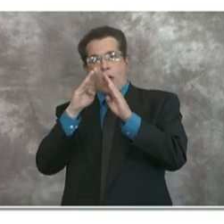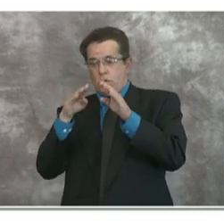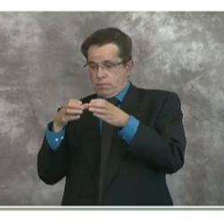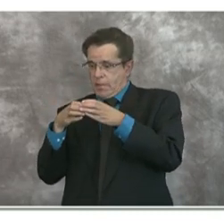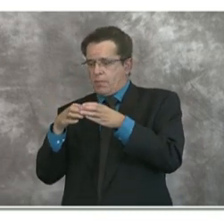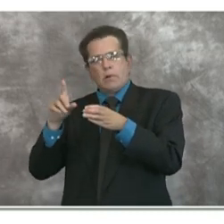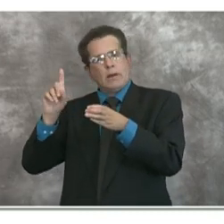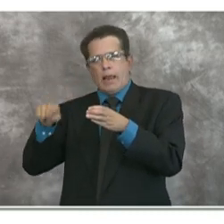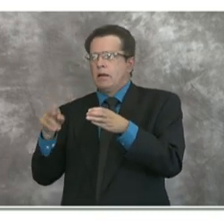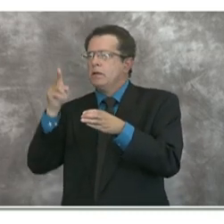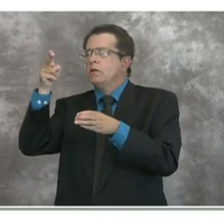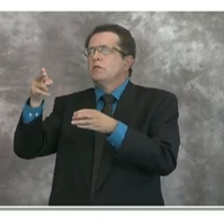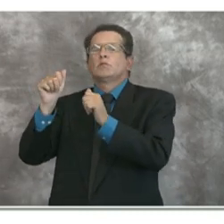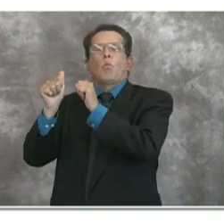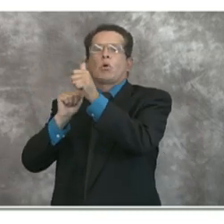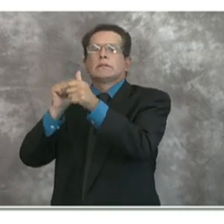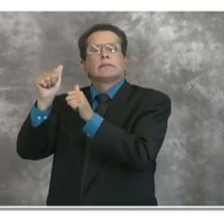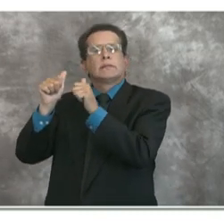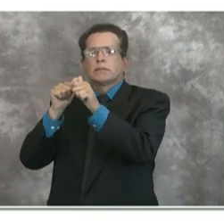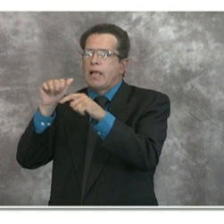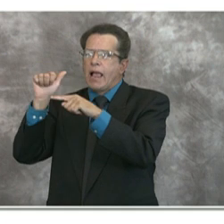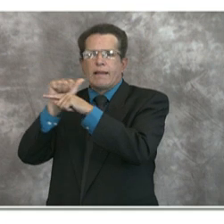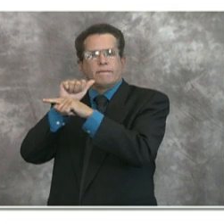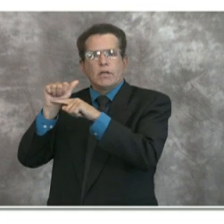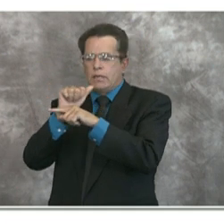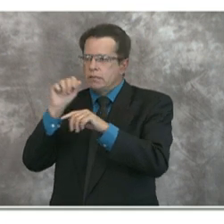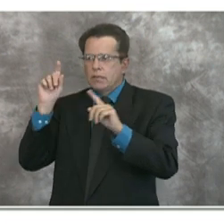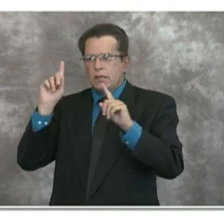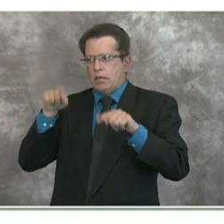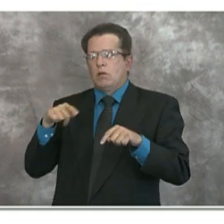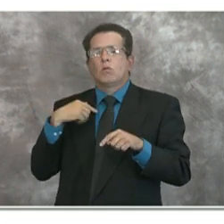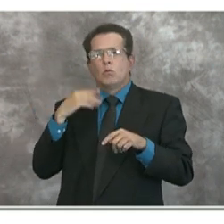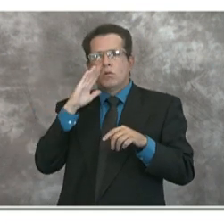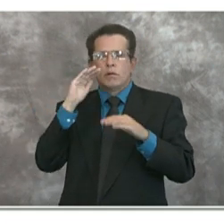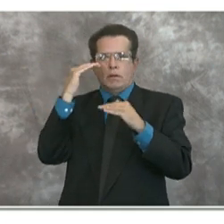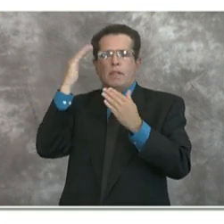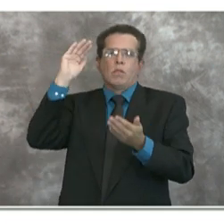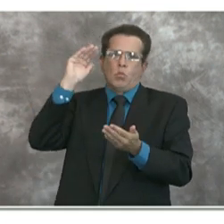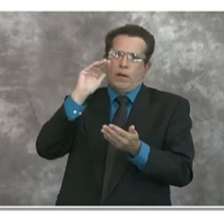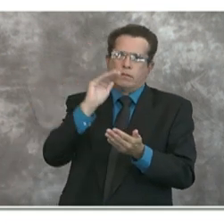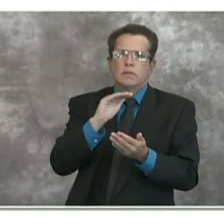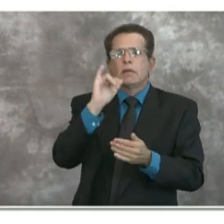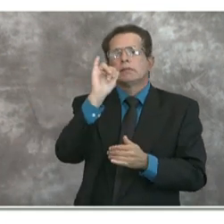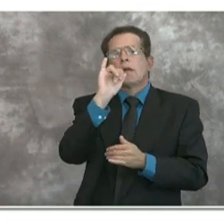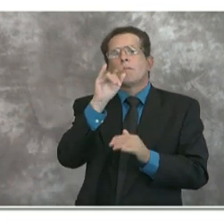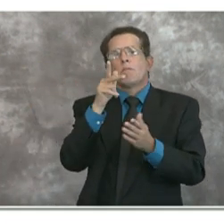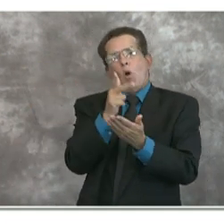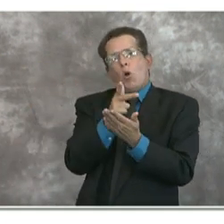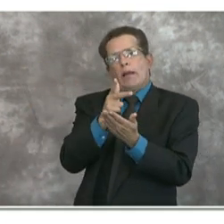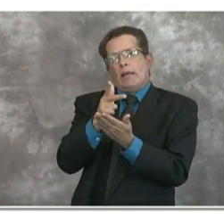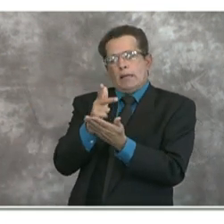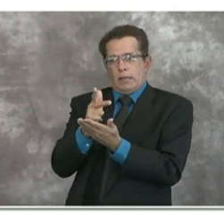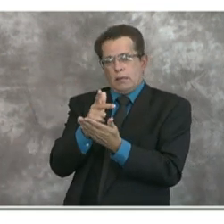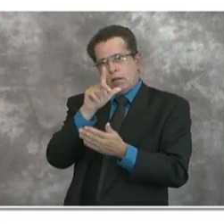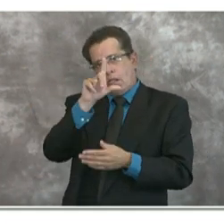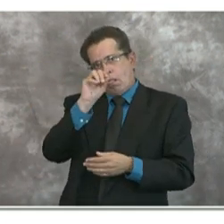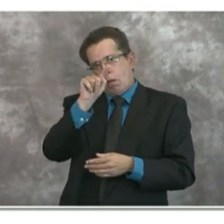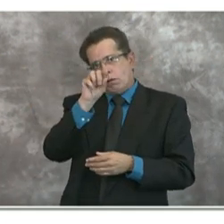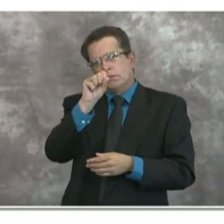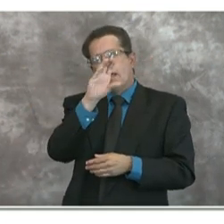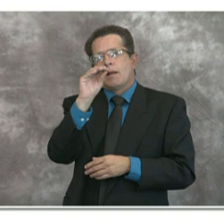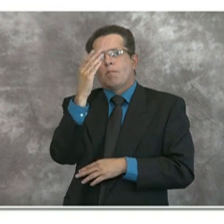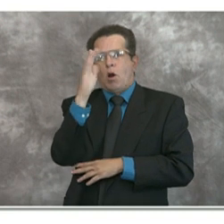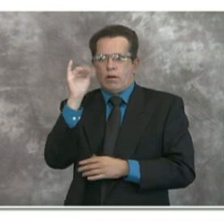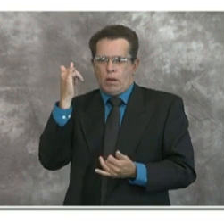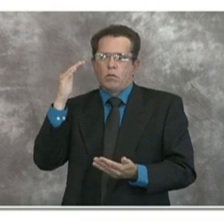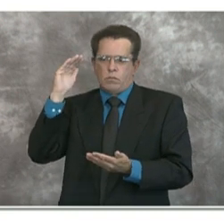in active sports activities. We are also lifting half of the restrictions on parking lots in parks only. So